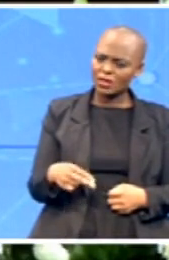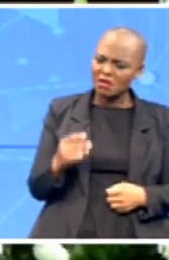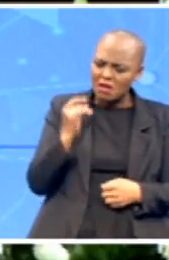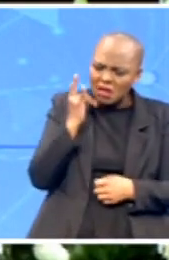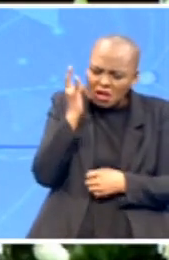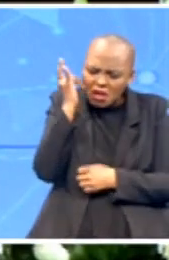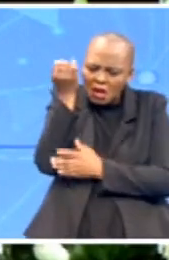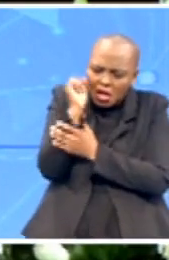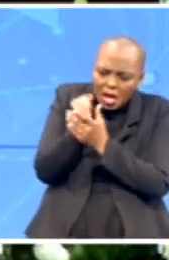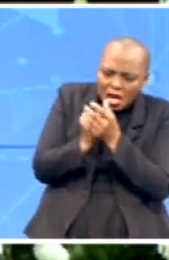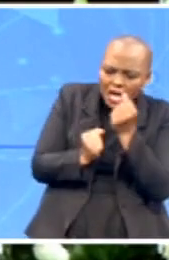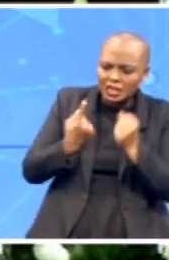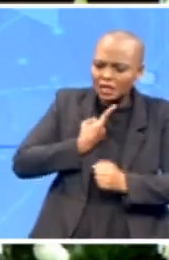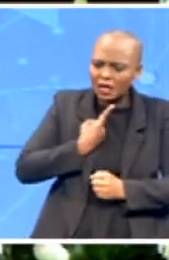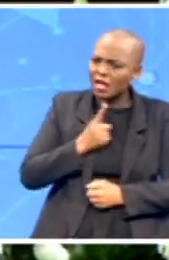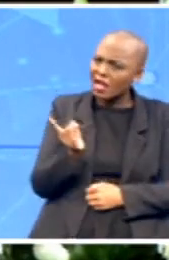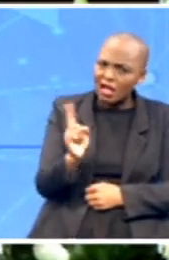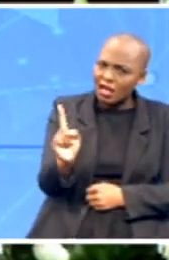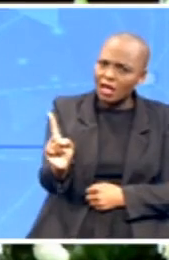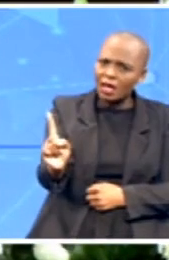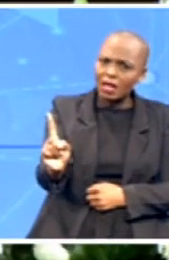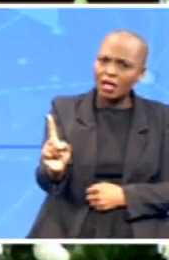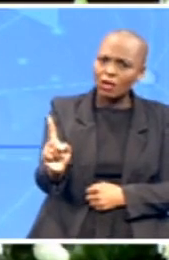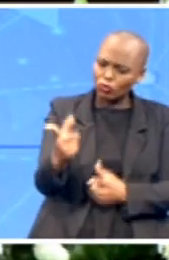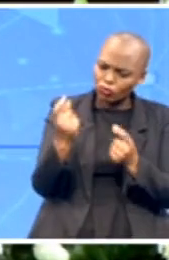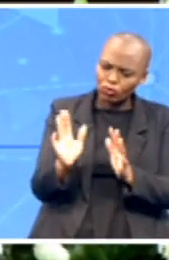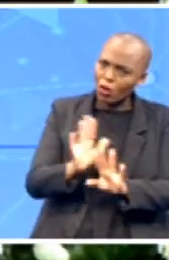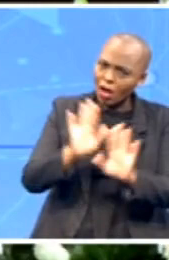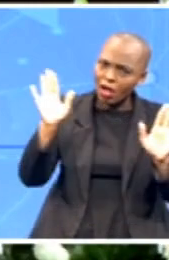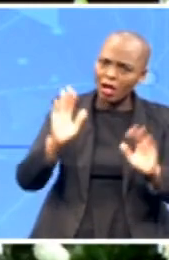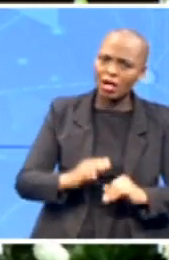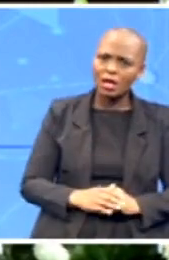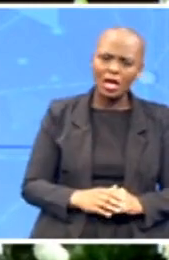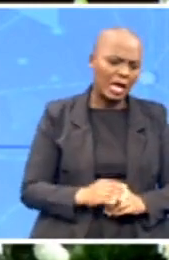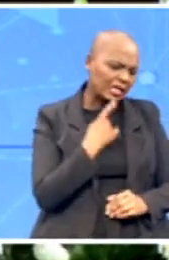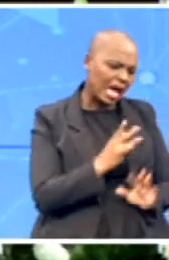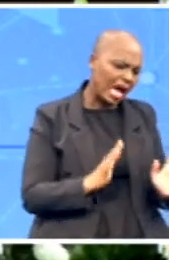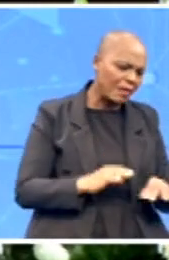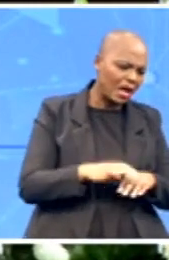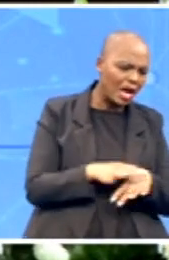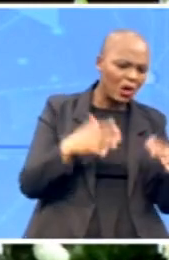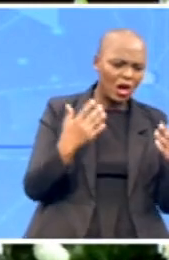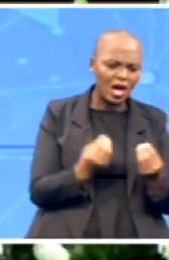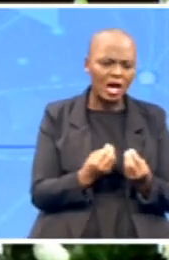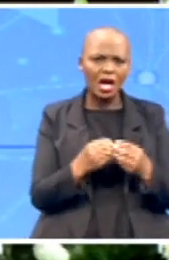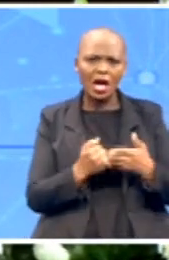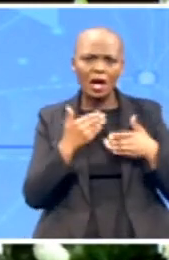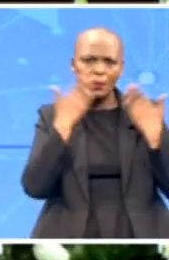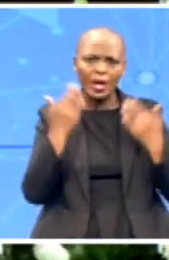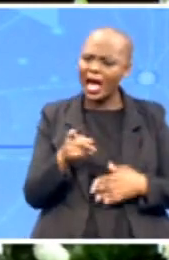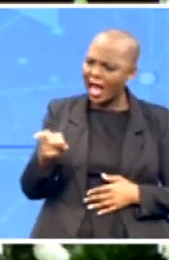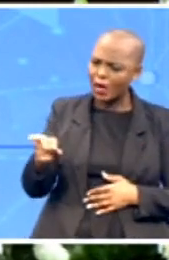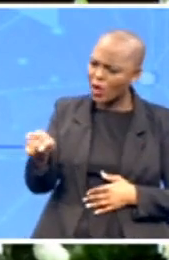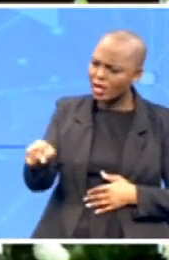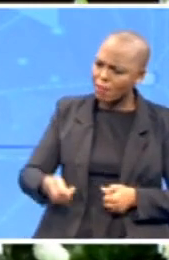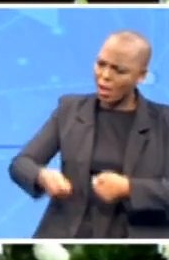I'm struggling, I don't have shoes. No, I don't want to see you yet. You must go and go back to school.